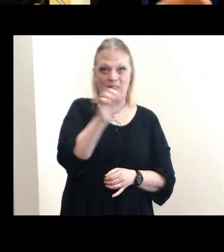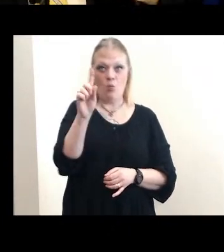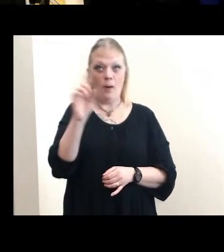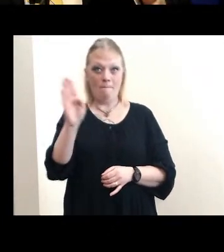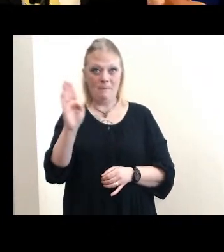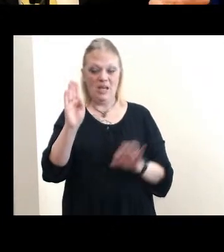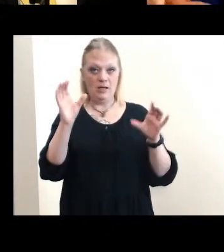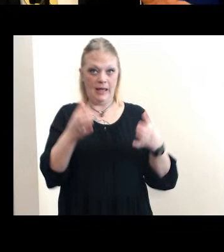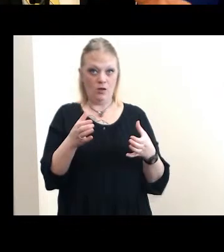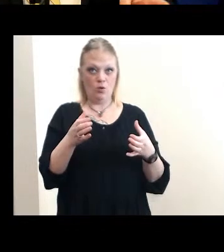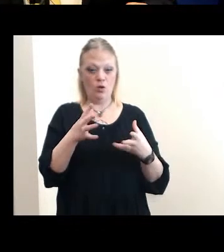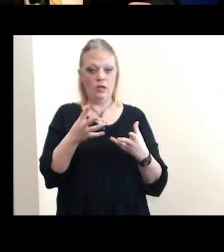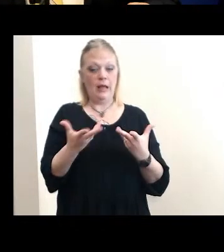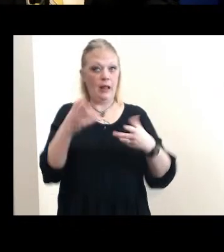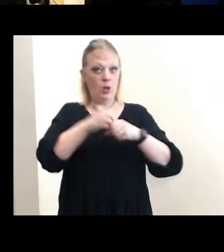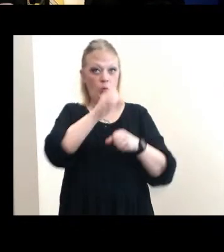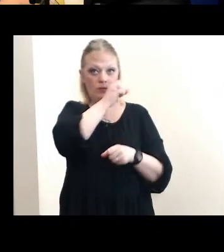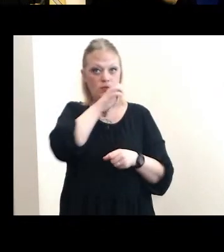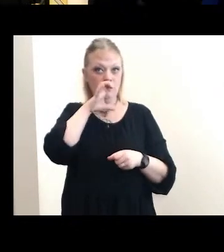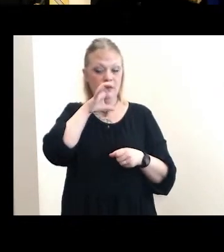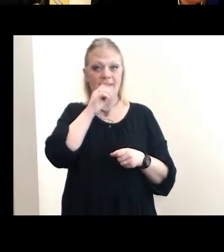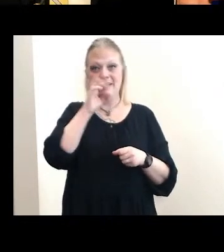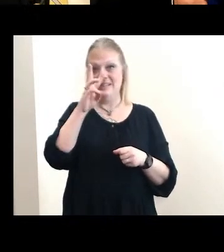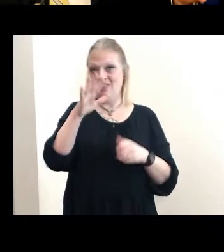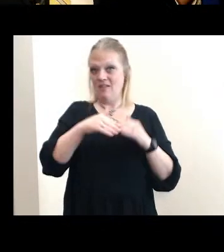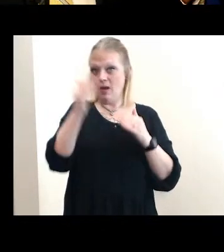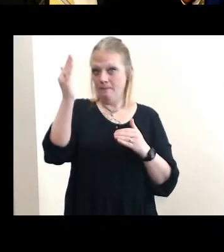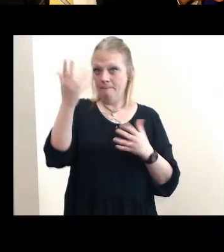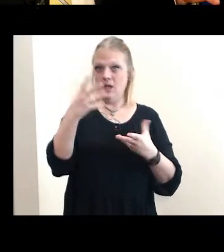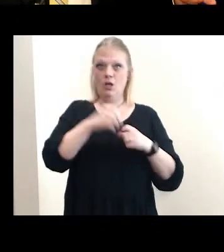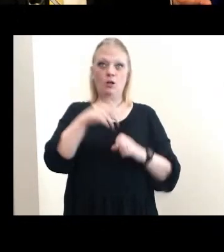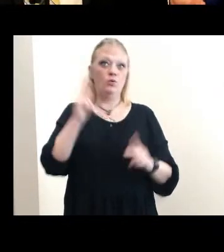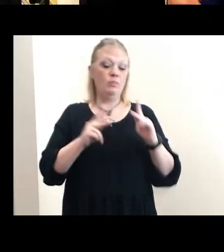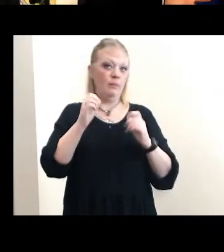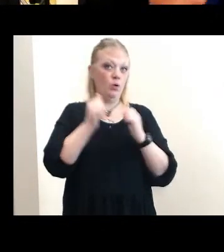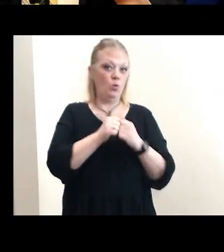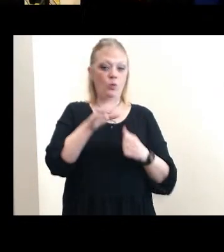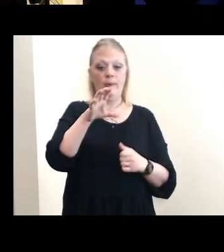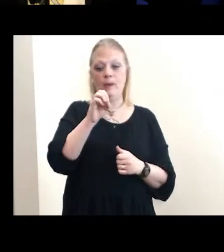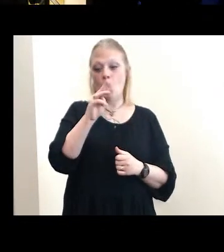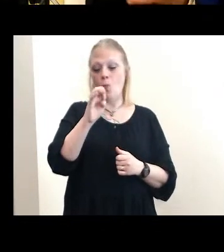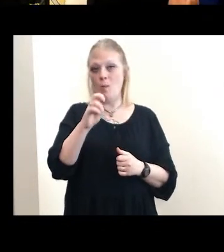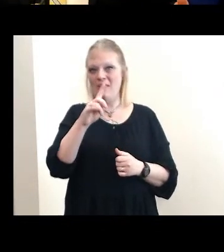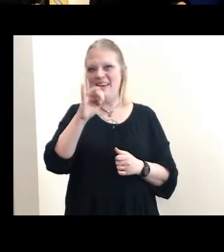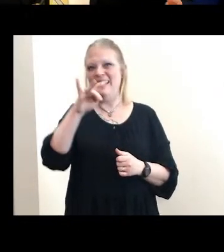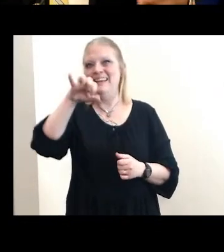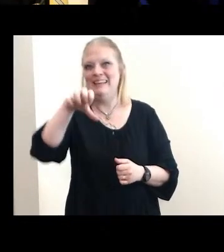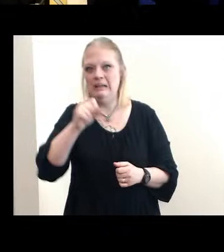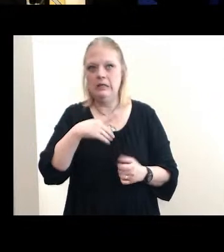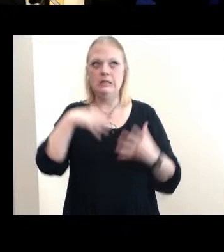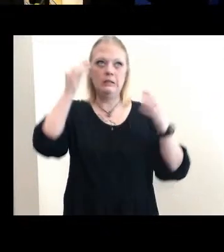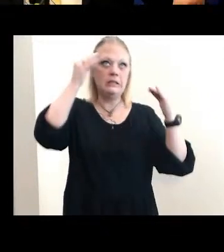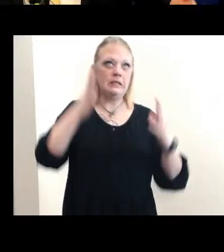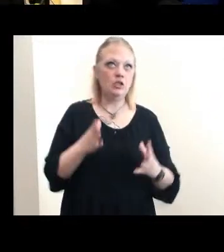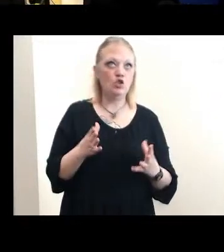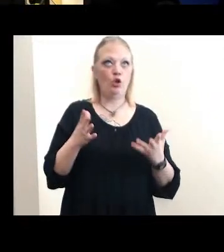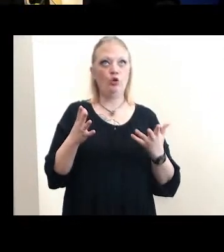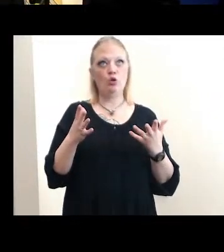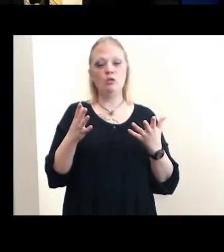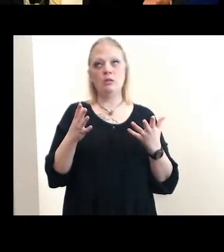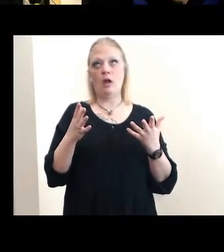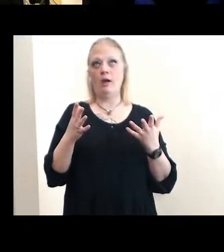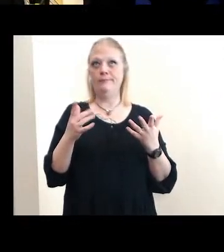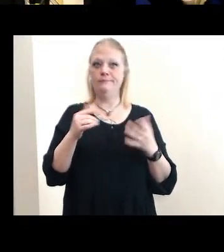category, this includes seniors 65 plus. This includes individuals with comorbidities. This includes teachers. This